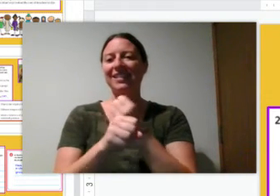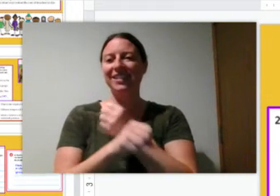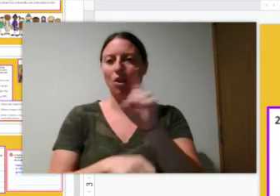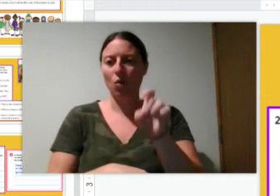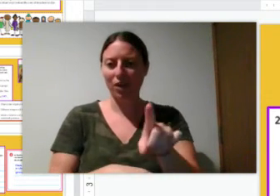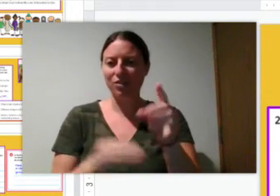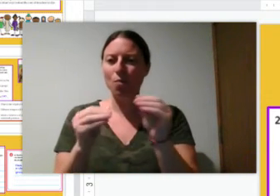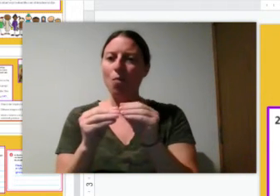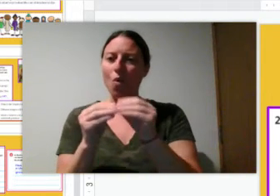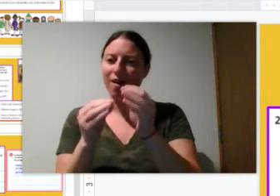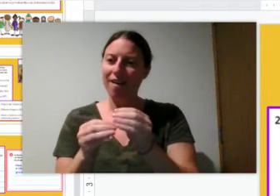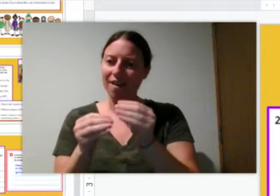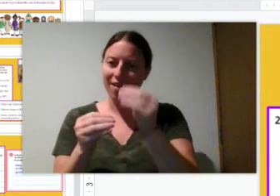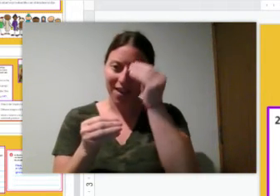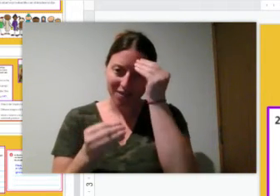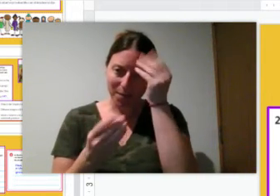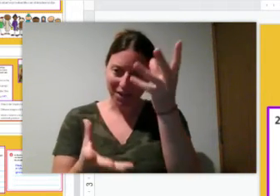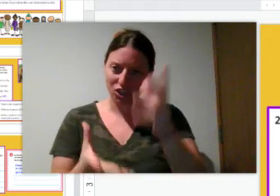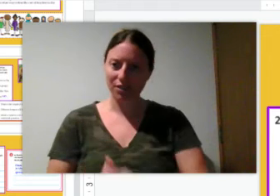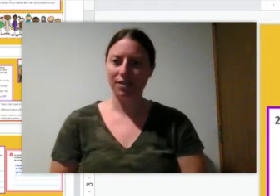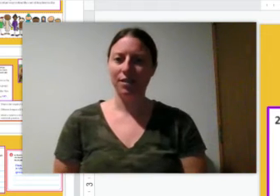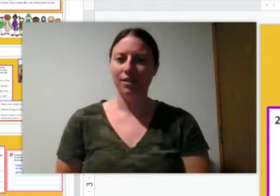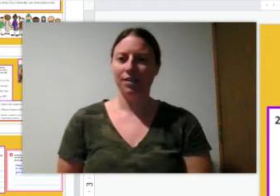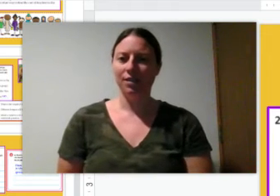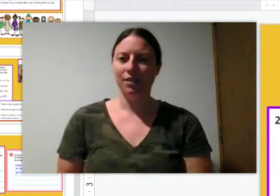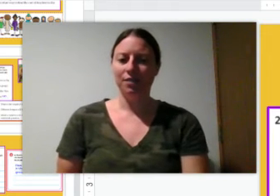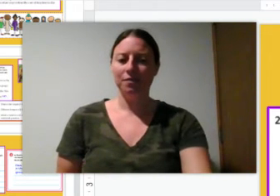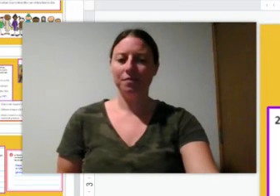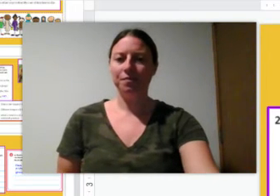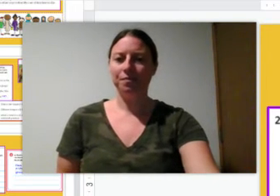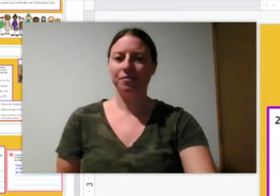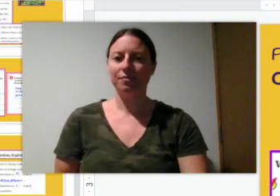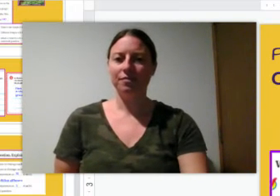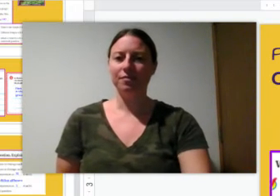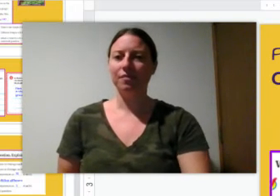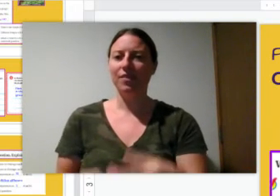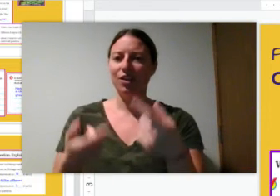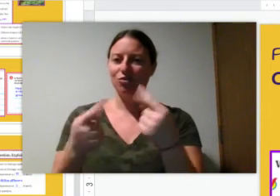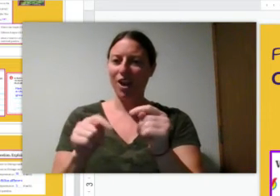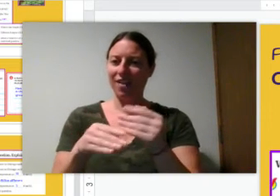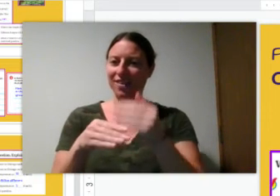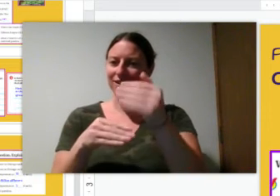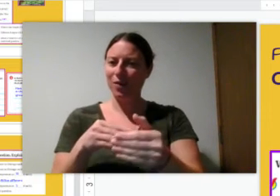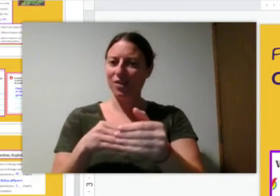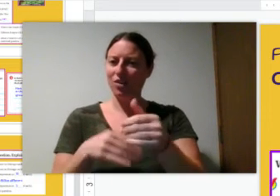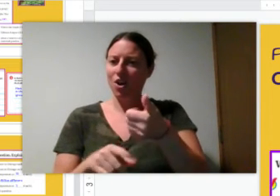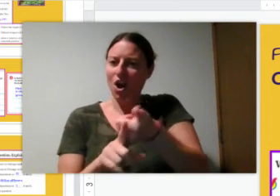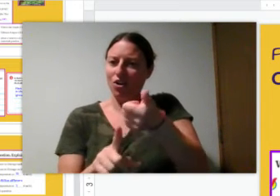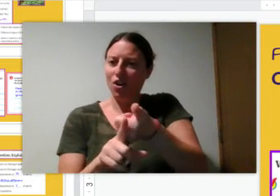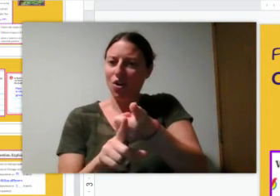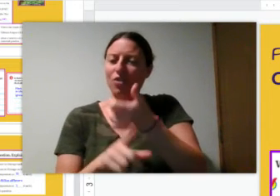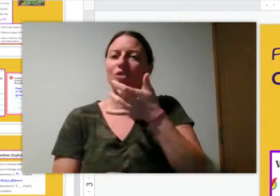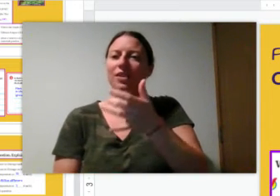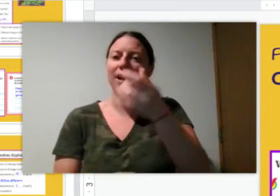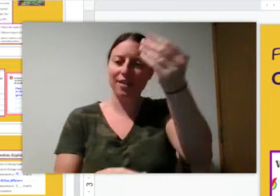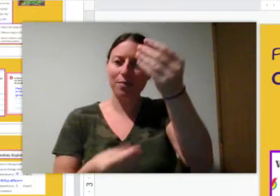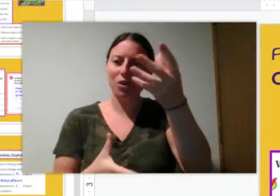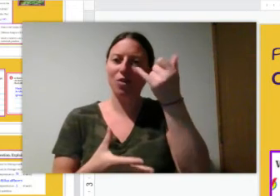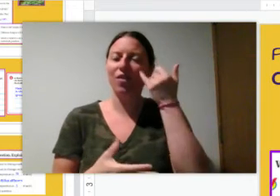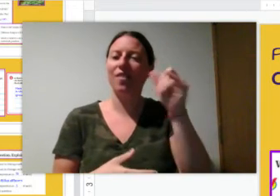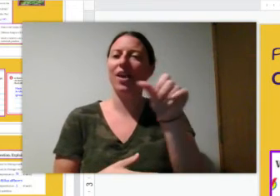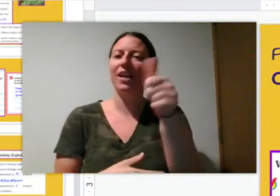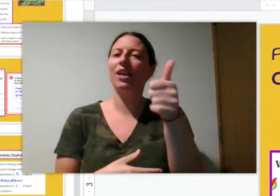more information. Now try this one on your own. Good luck. Let me know if you have any questions.